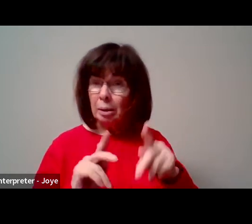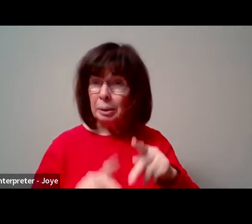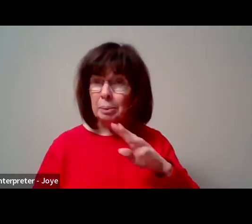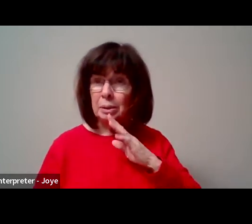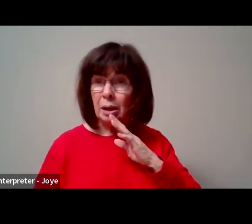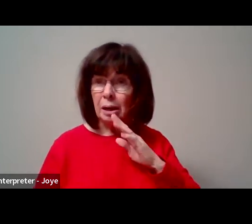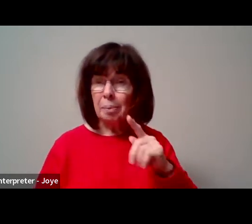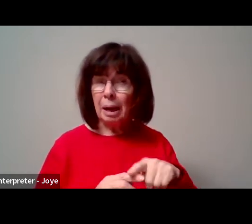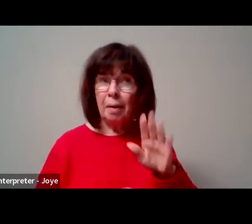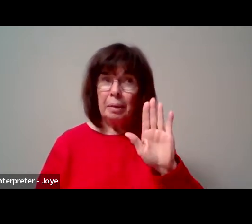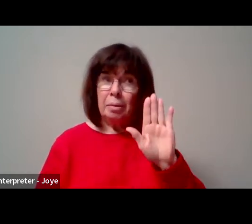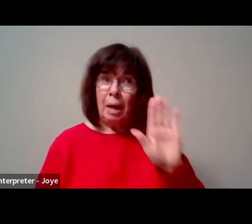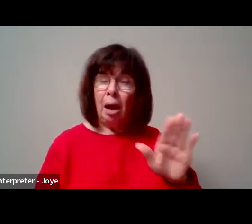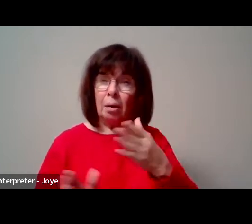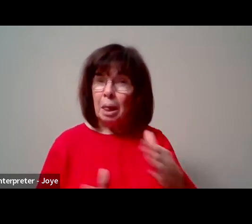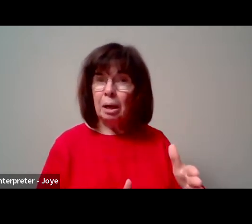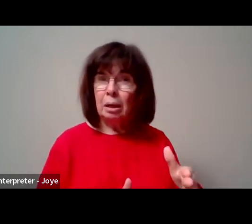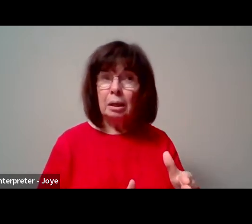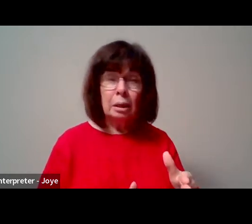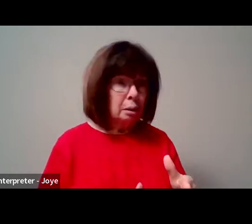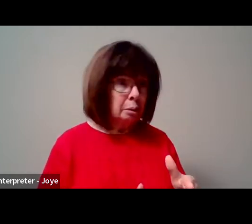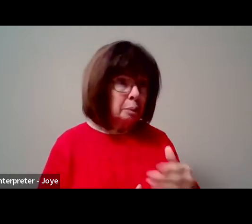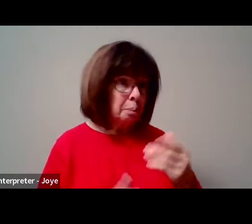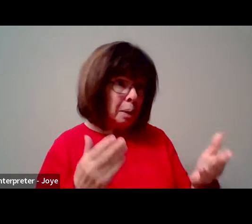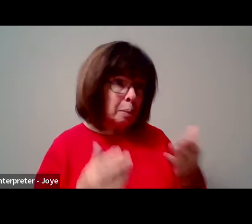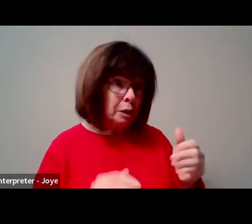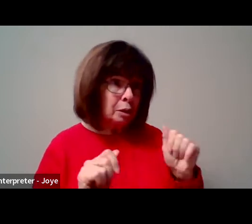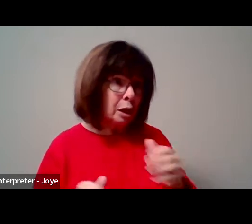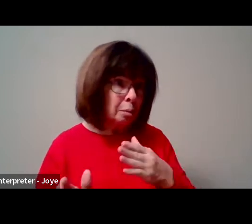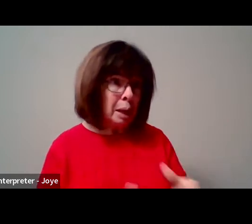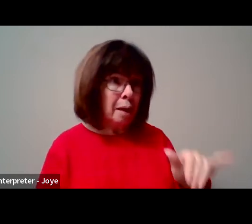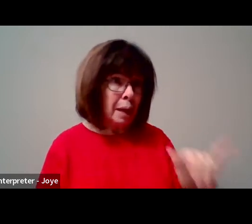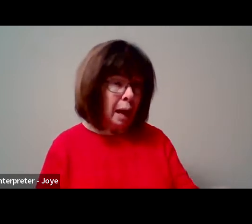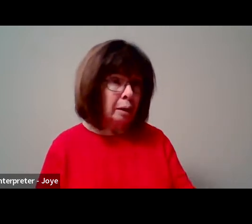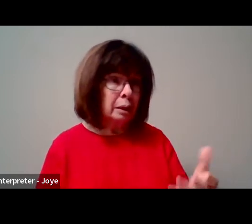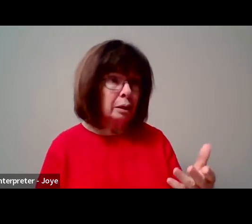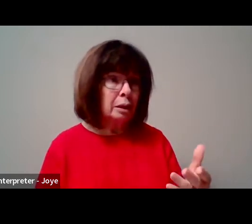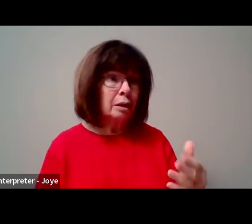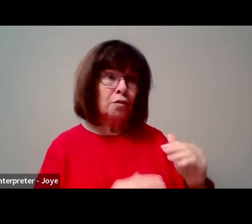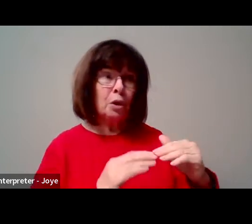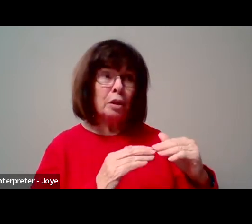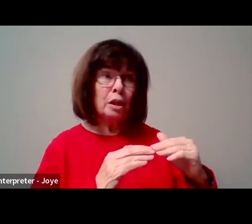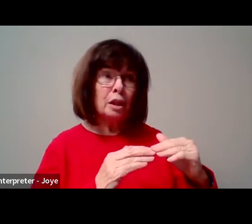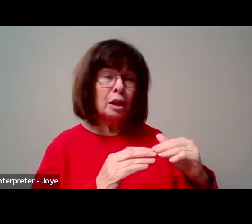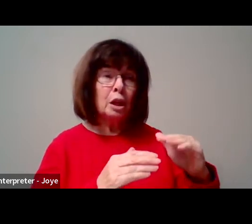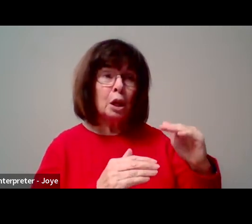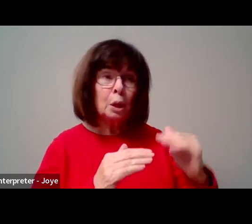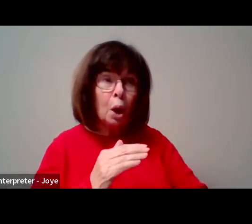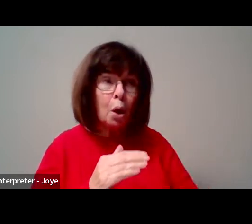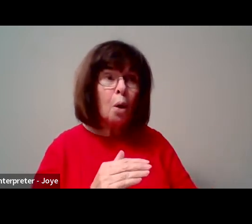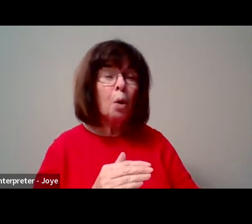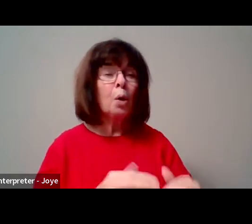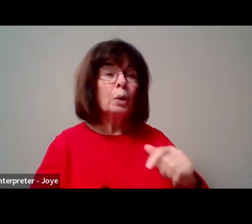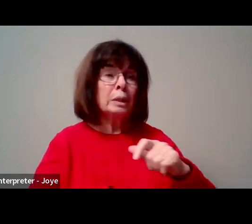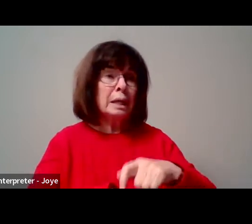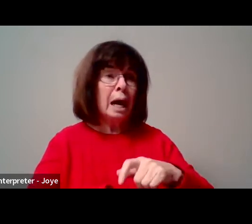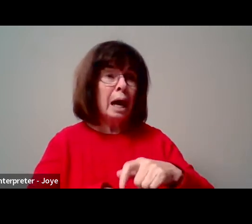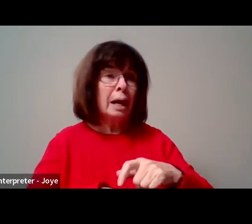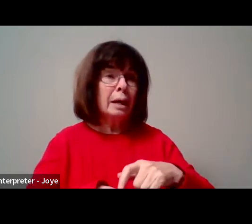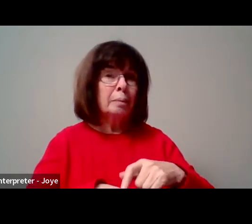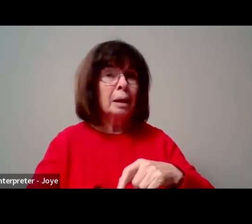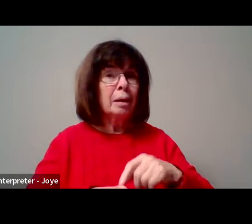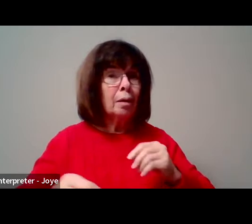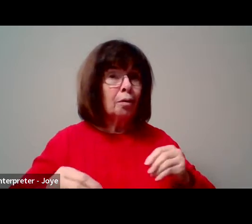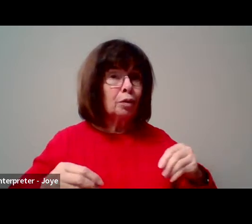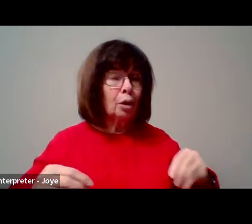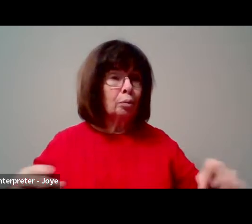what plans they have and things like that, it's like, oh, maybe you can plan that during the low transmission season, and during the high transmission